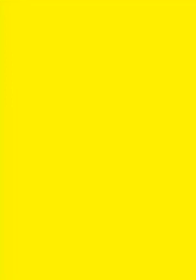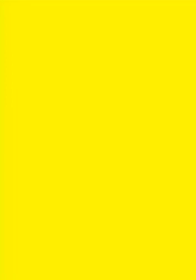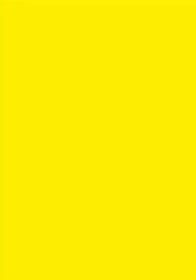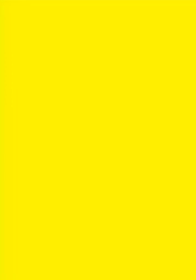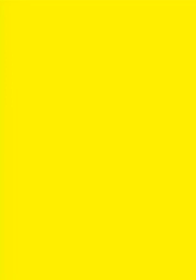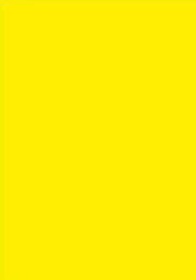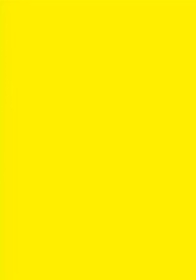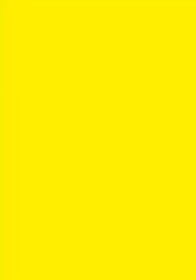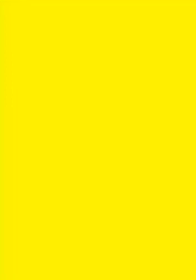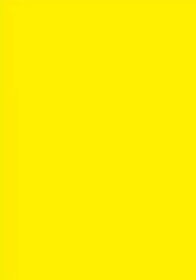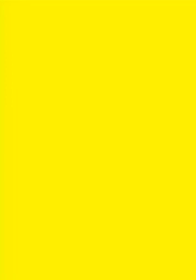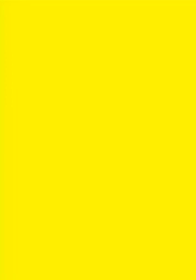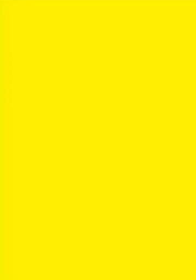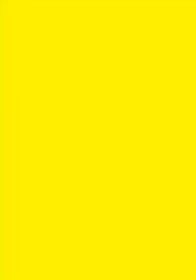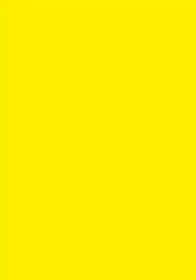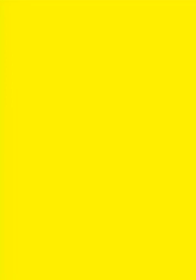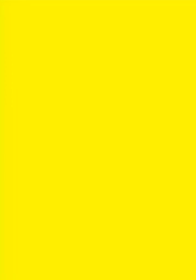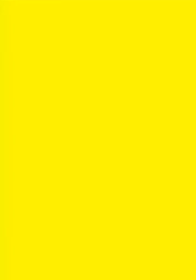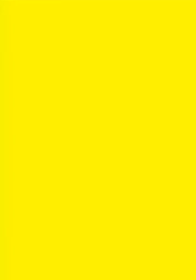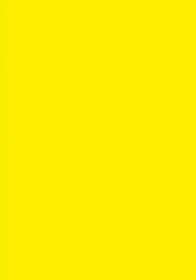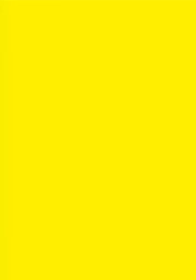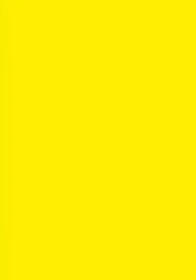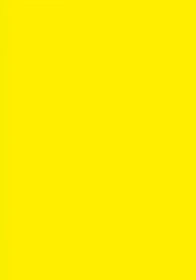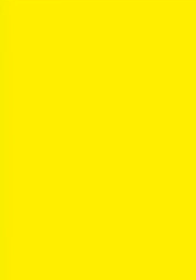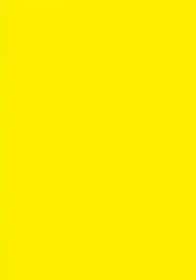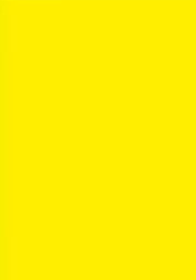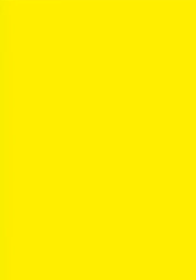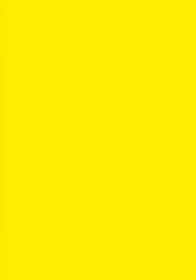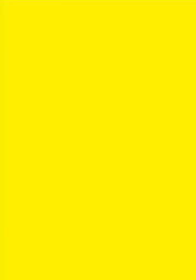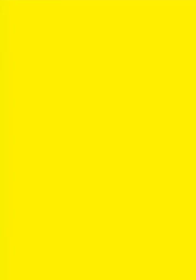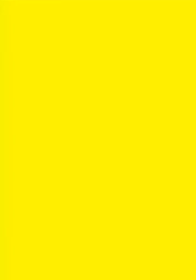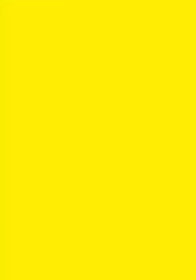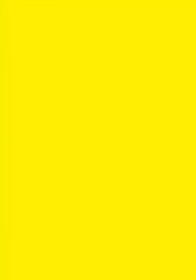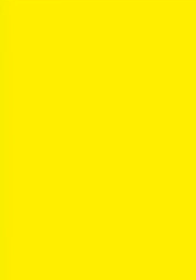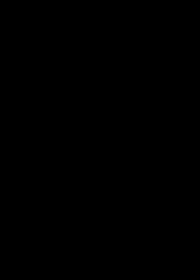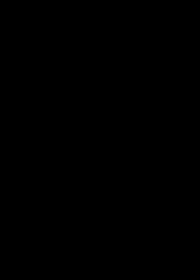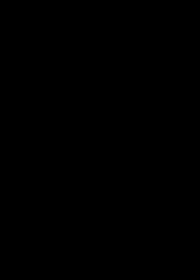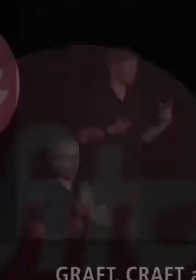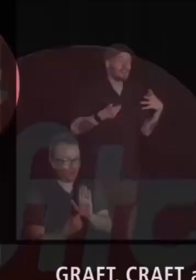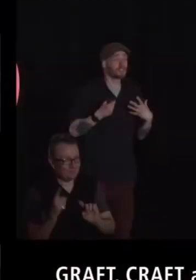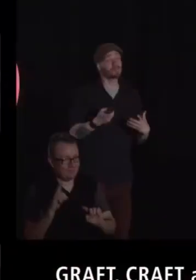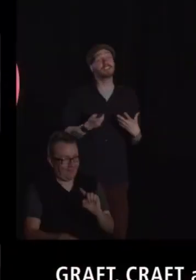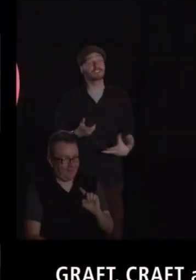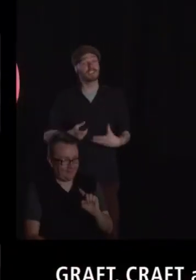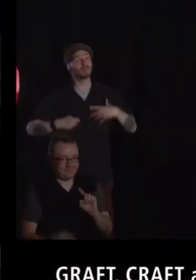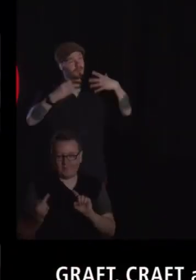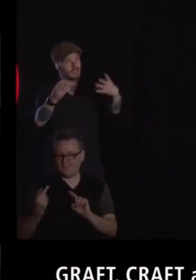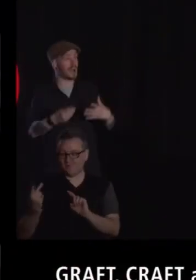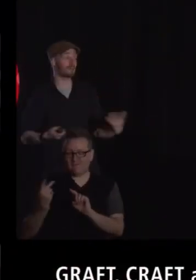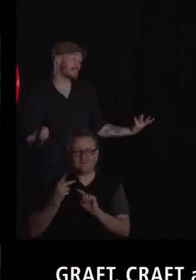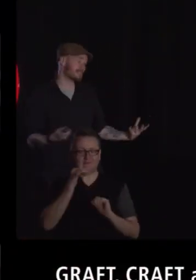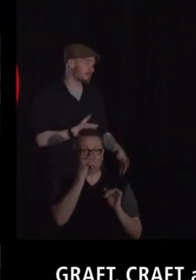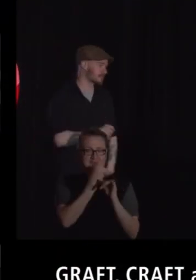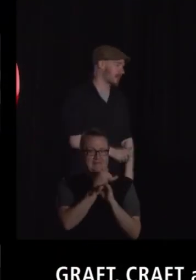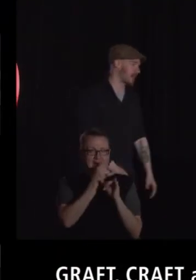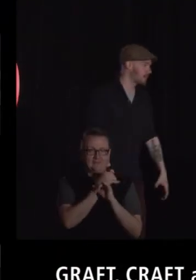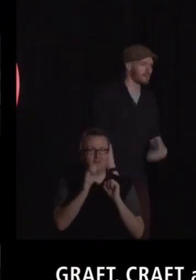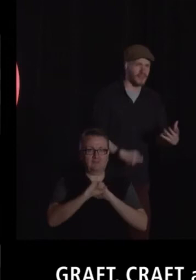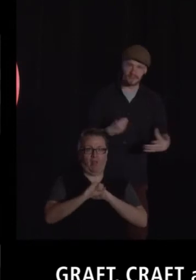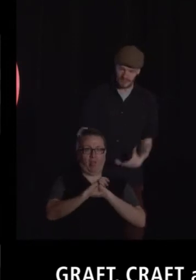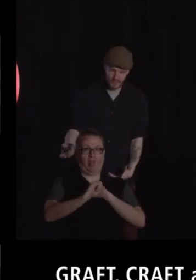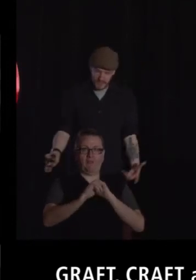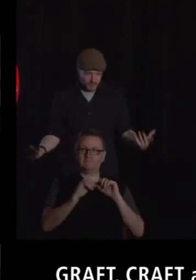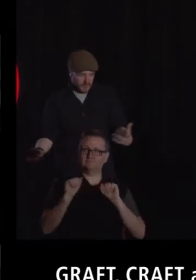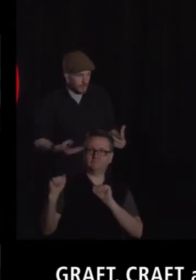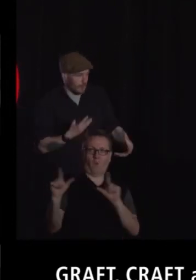is in the film, for a collaboration with the print, which I can't show you yet. So it's like just being silly and putting it out there. You never know what's going to